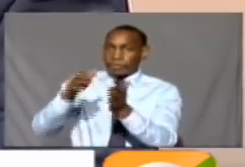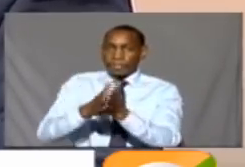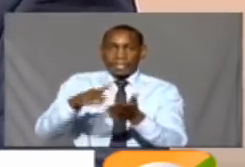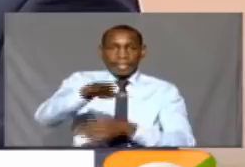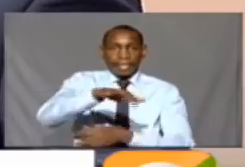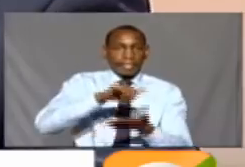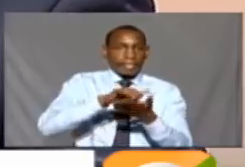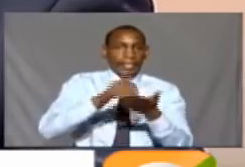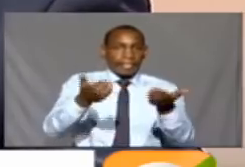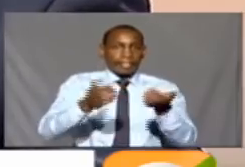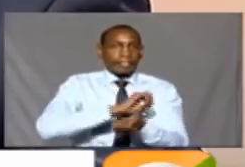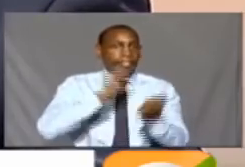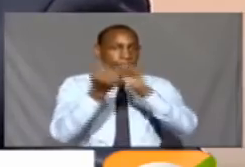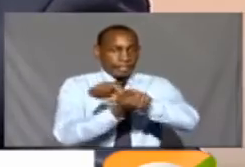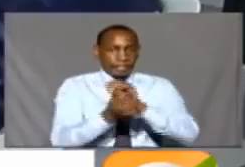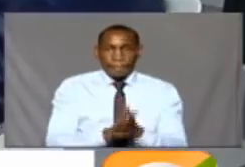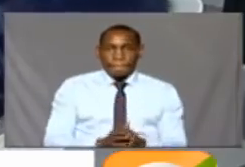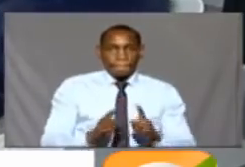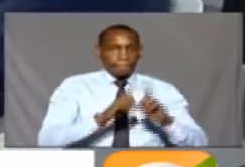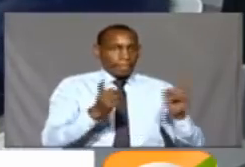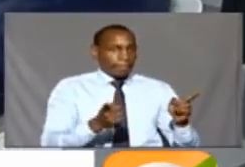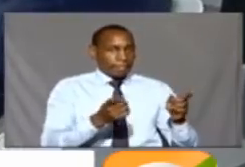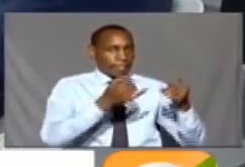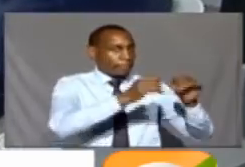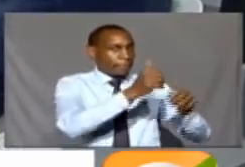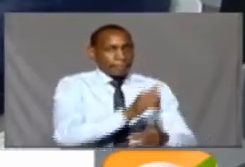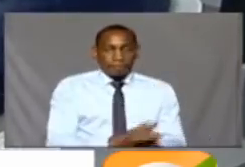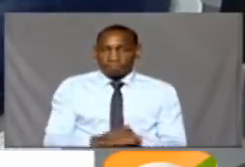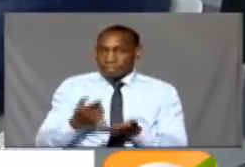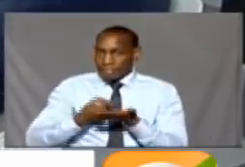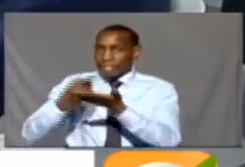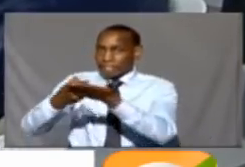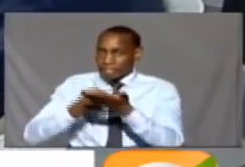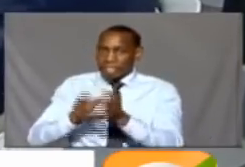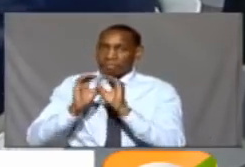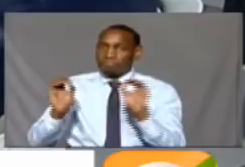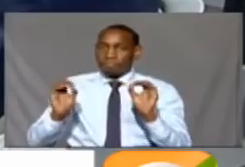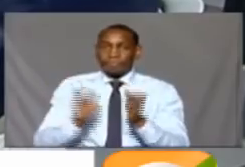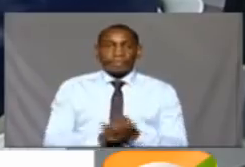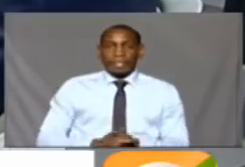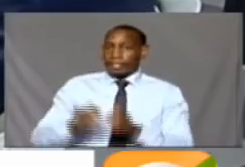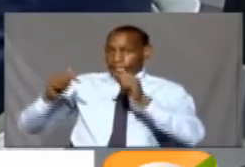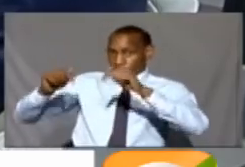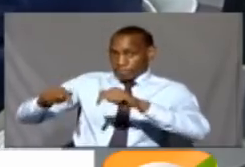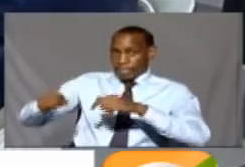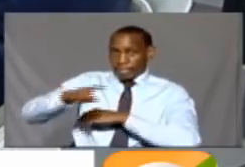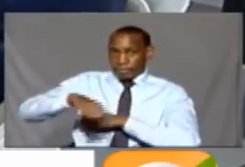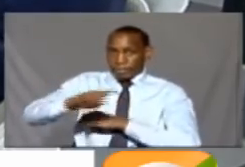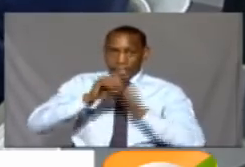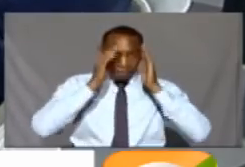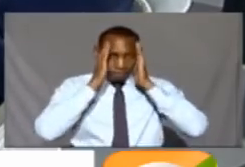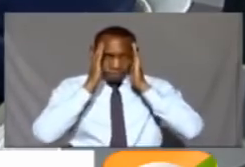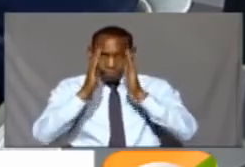requires change. And yet it has seemingly never been implemented. Nobody talks about it. Today, we are very consumed